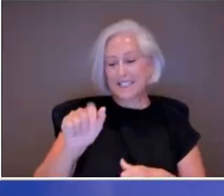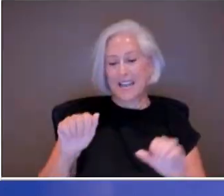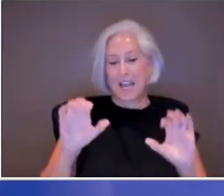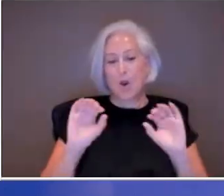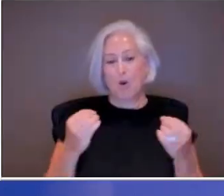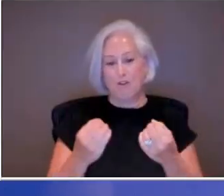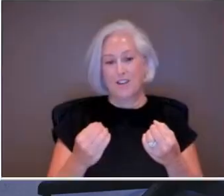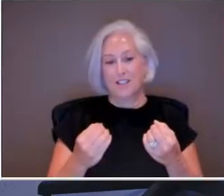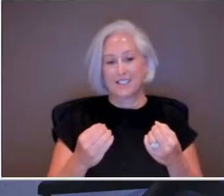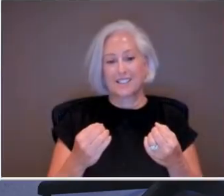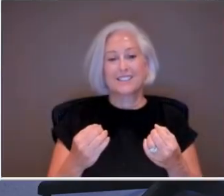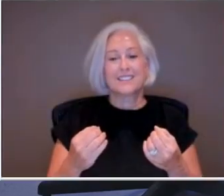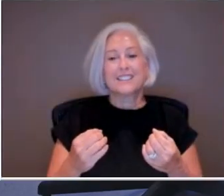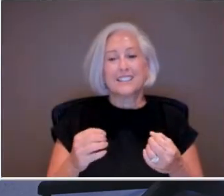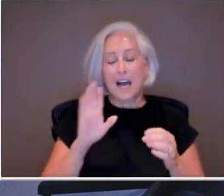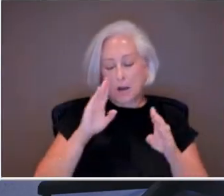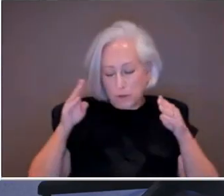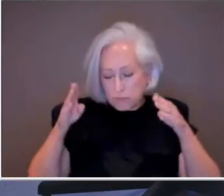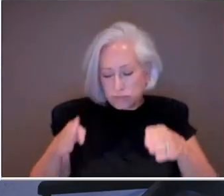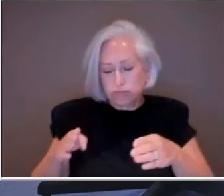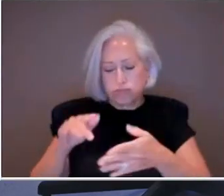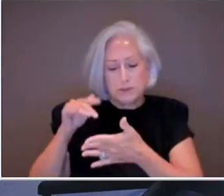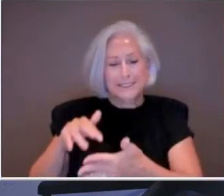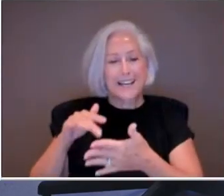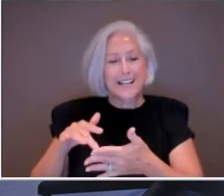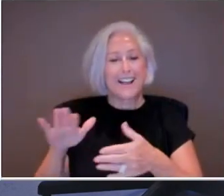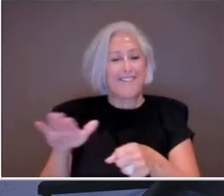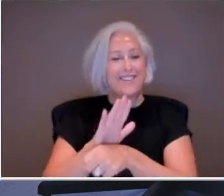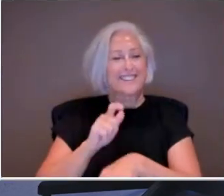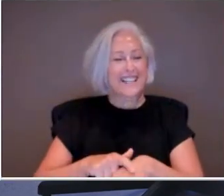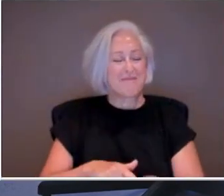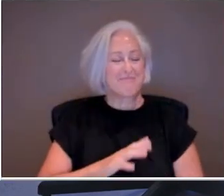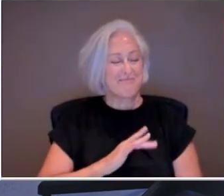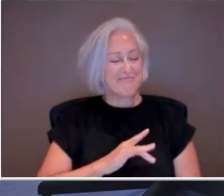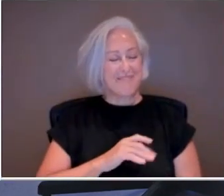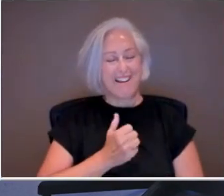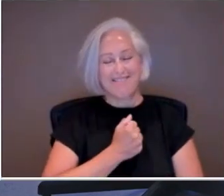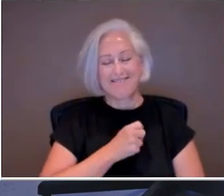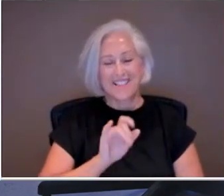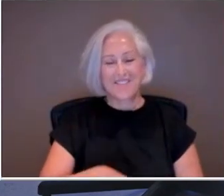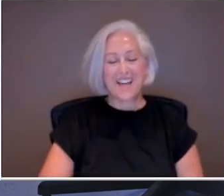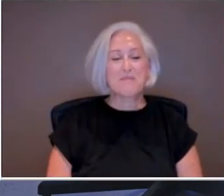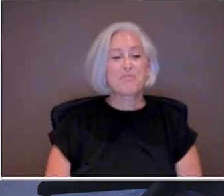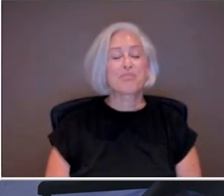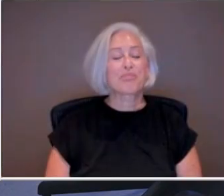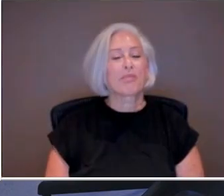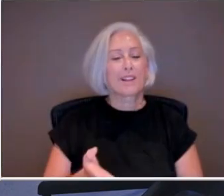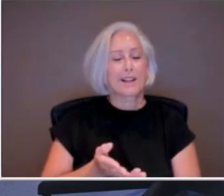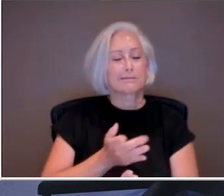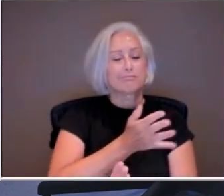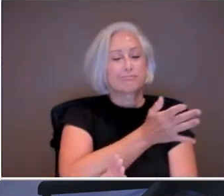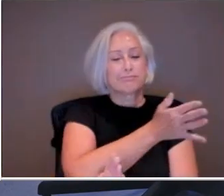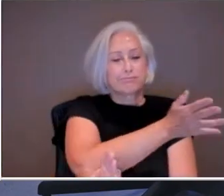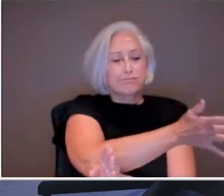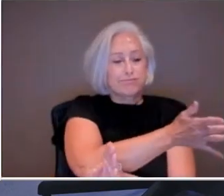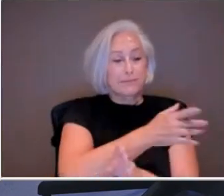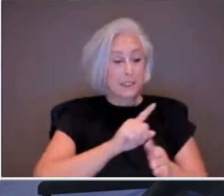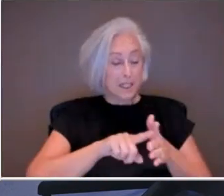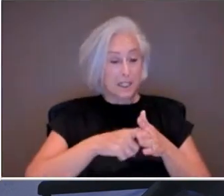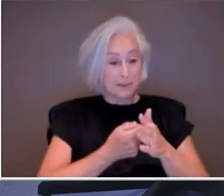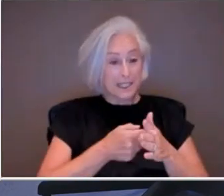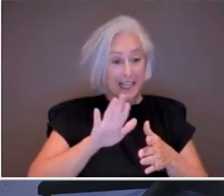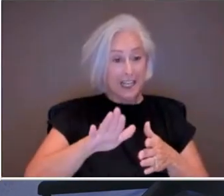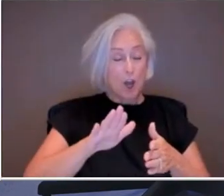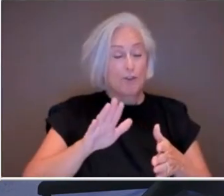time. Such a go-getter. I love it. I want to start at the beginning of your medical journey. You had a big hurdle thrown in your way.